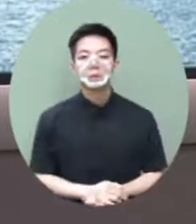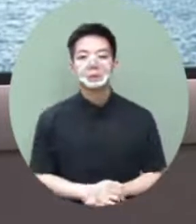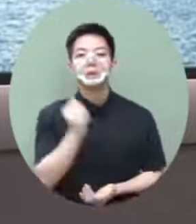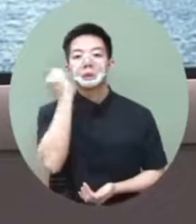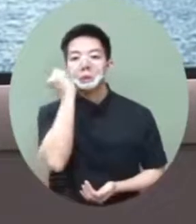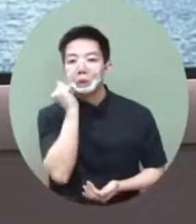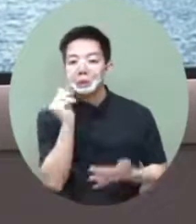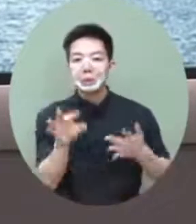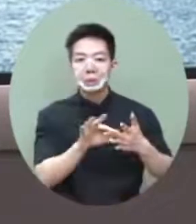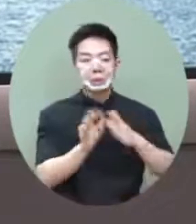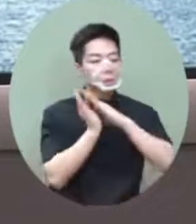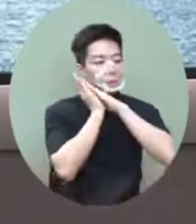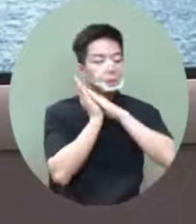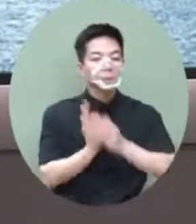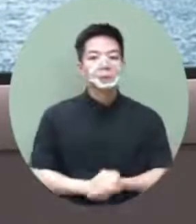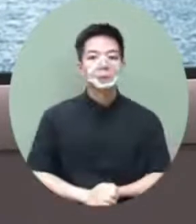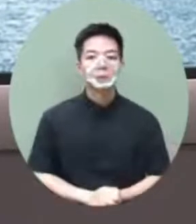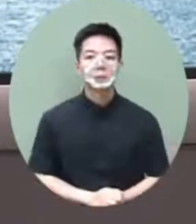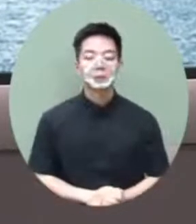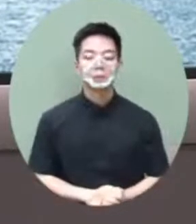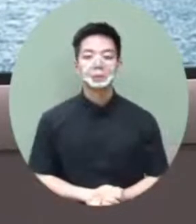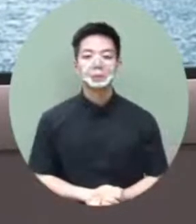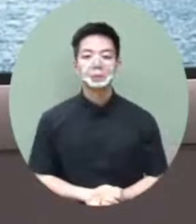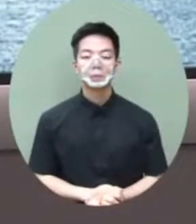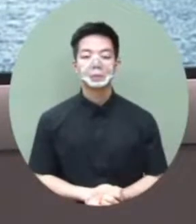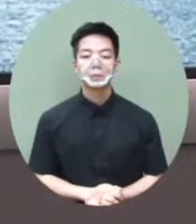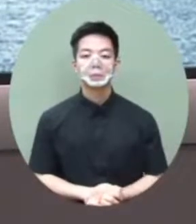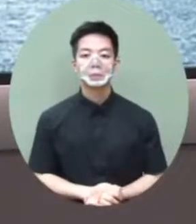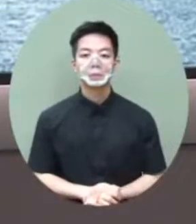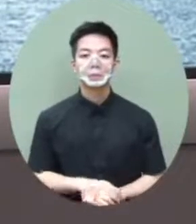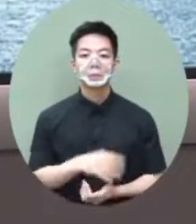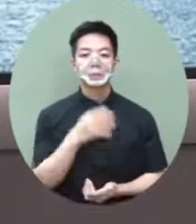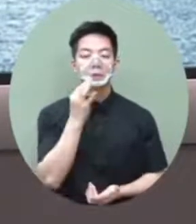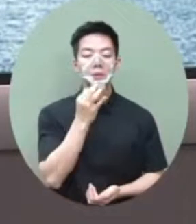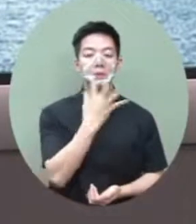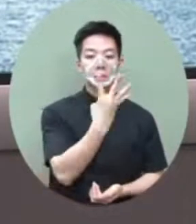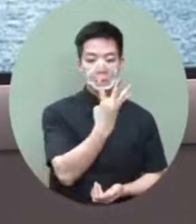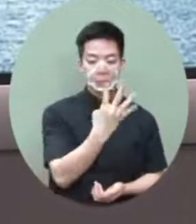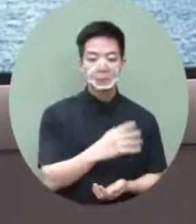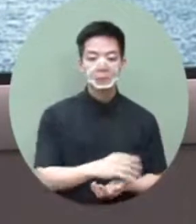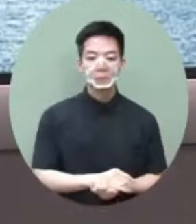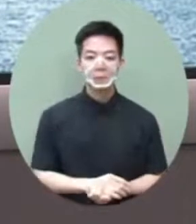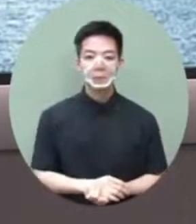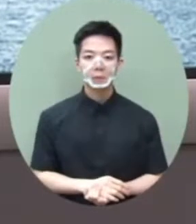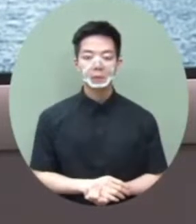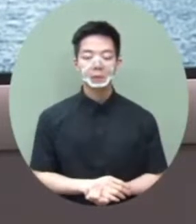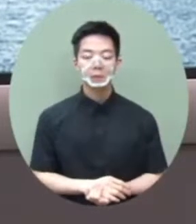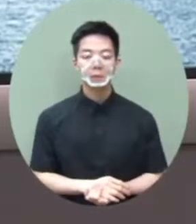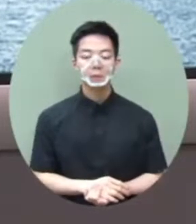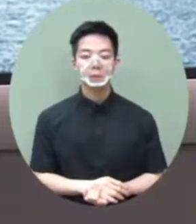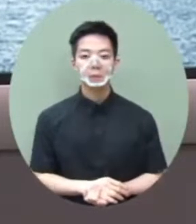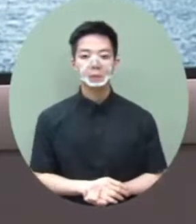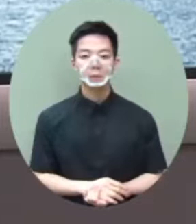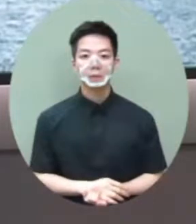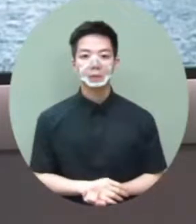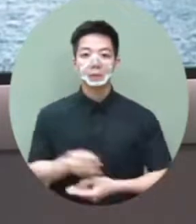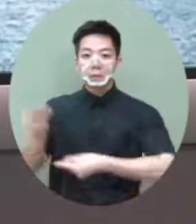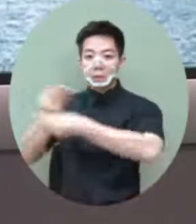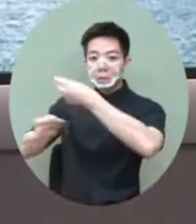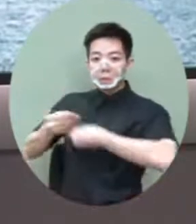strokes. And he also resided in a care home for the elderly. A 54-year-old patient